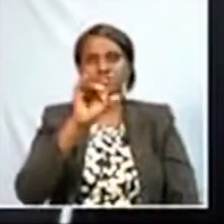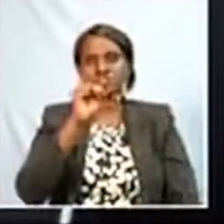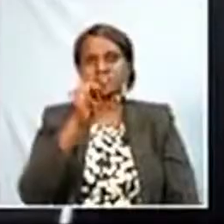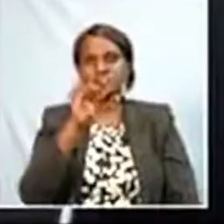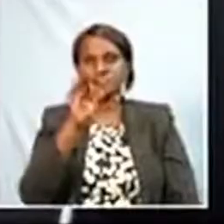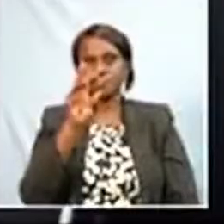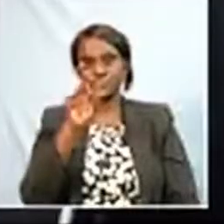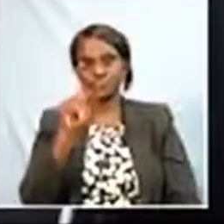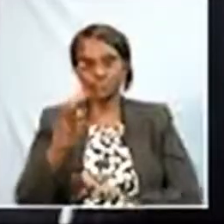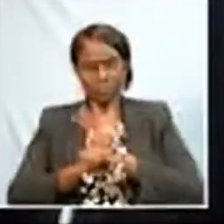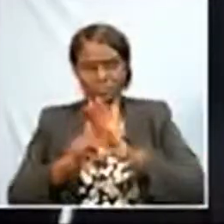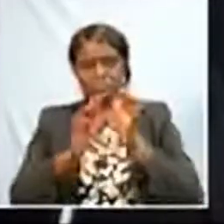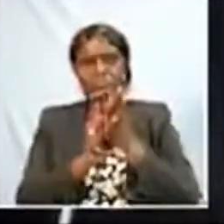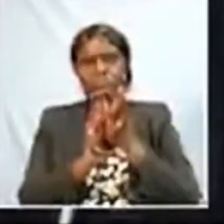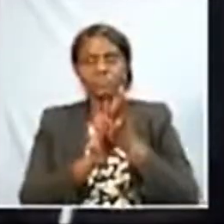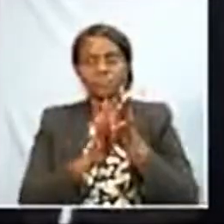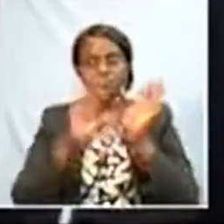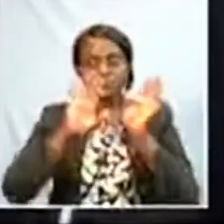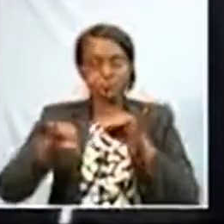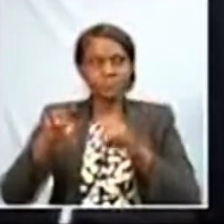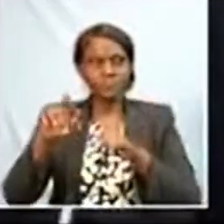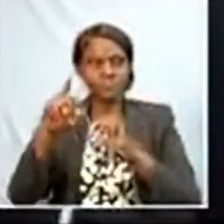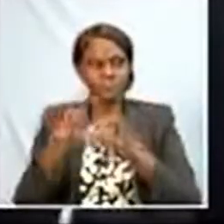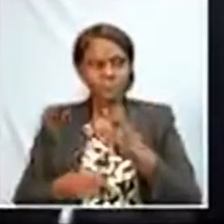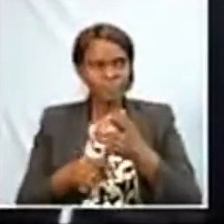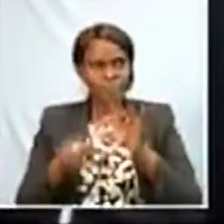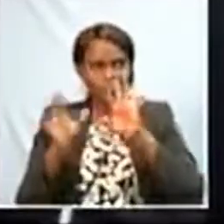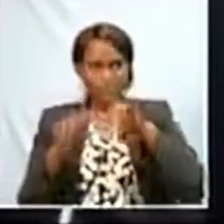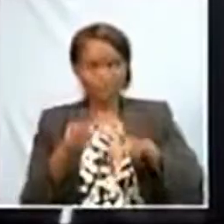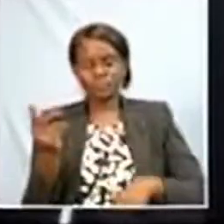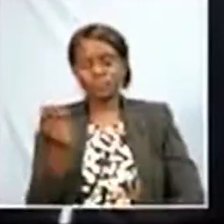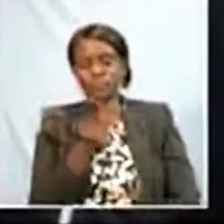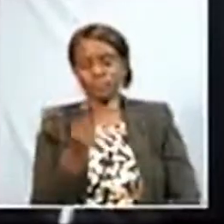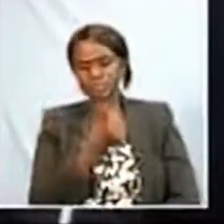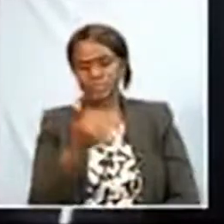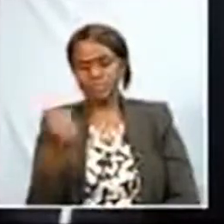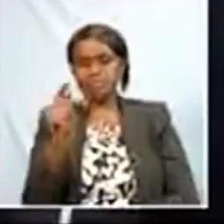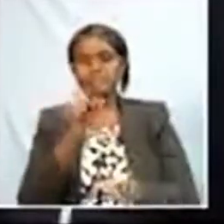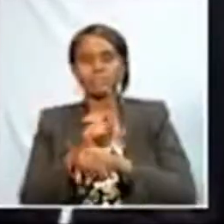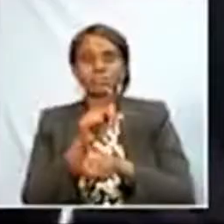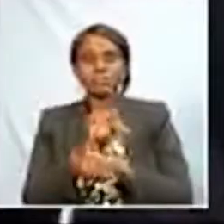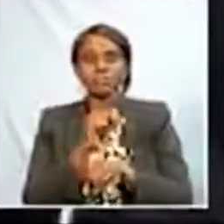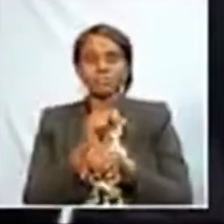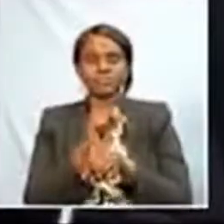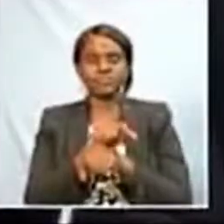primary school, leaving these other projects